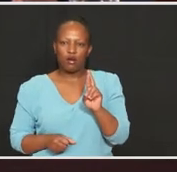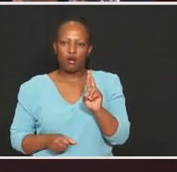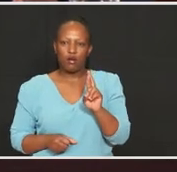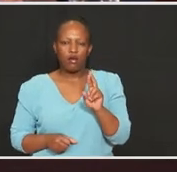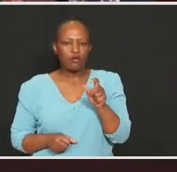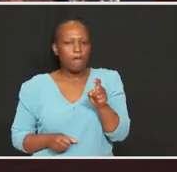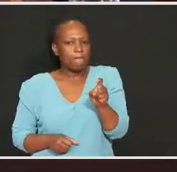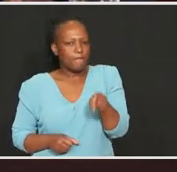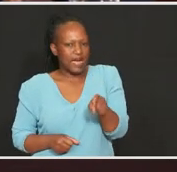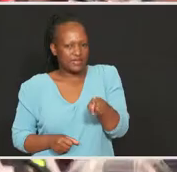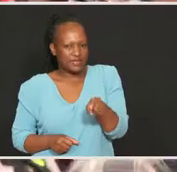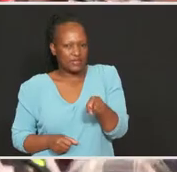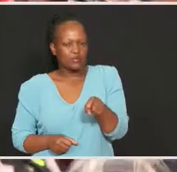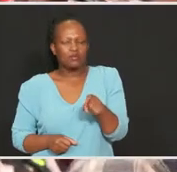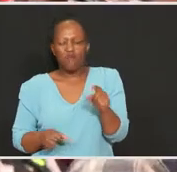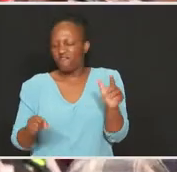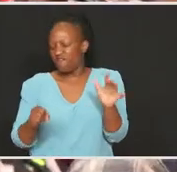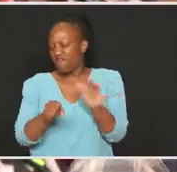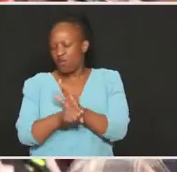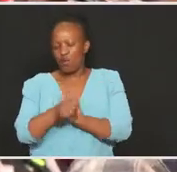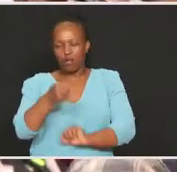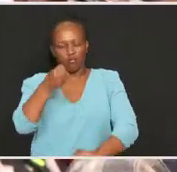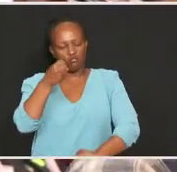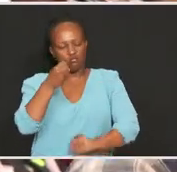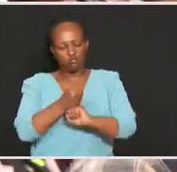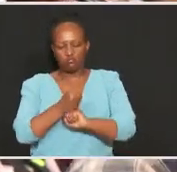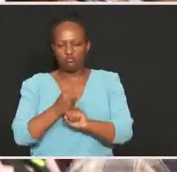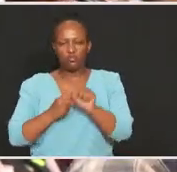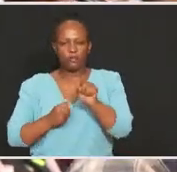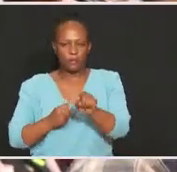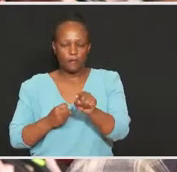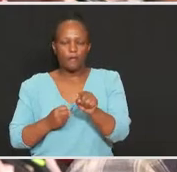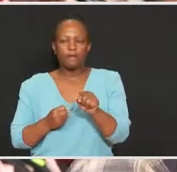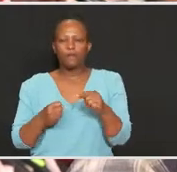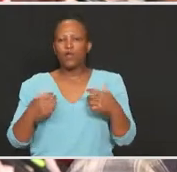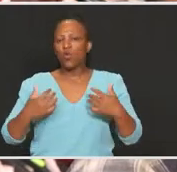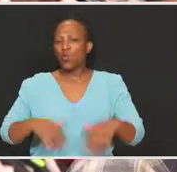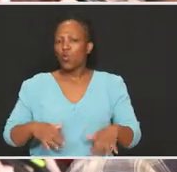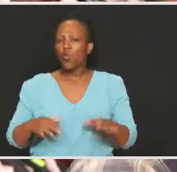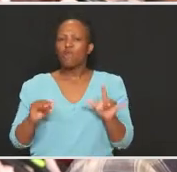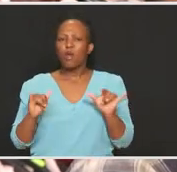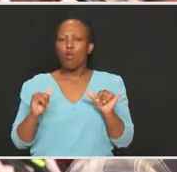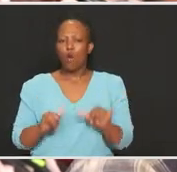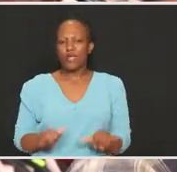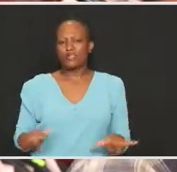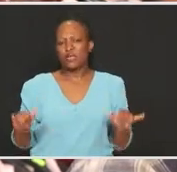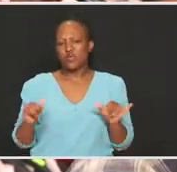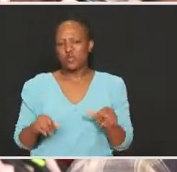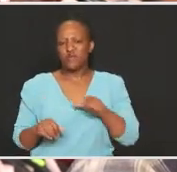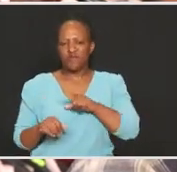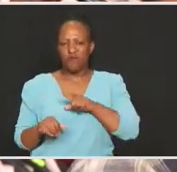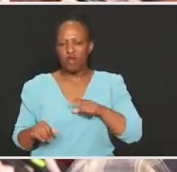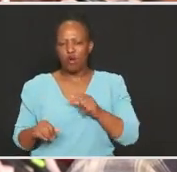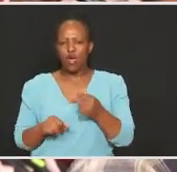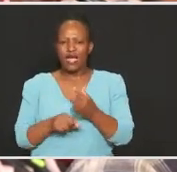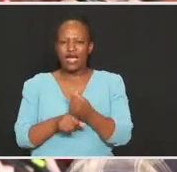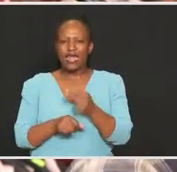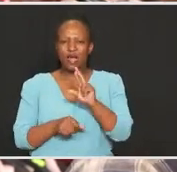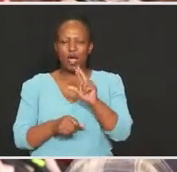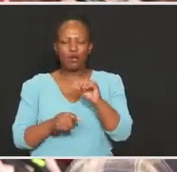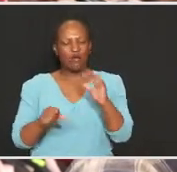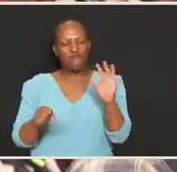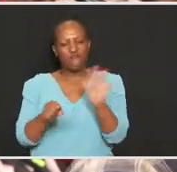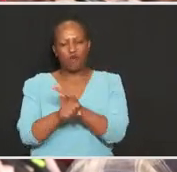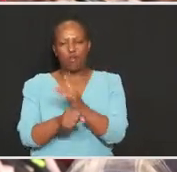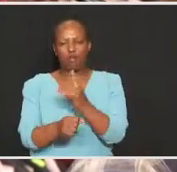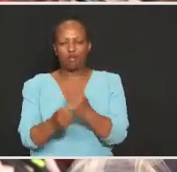compulsory we wholly support that principle and it's a thing that is long outstanding and we support that article